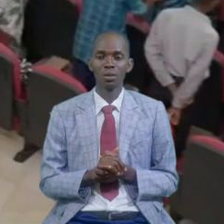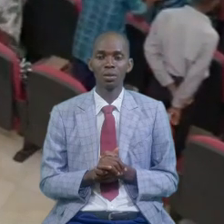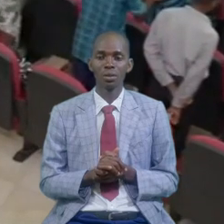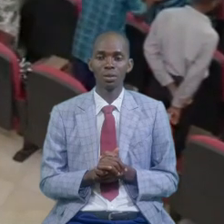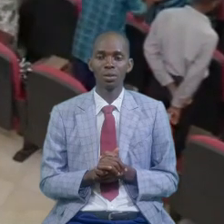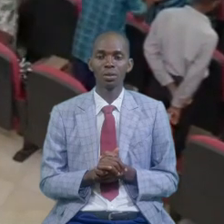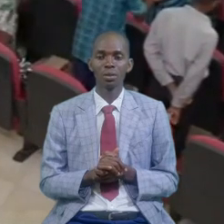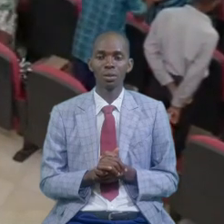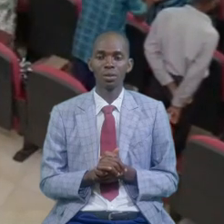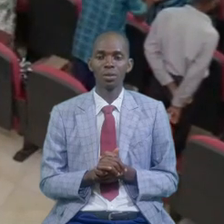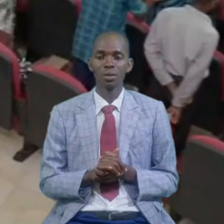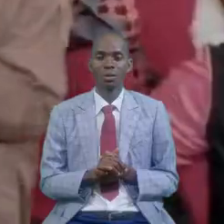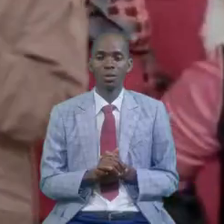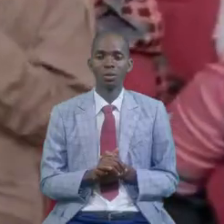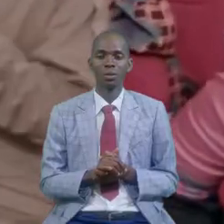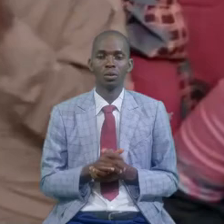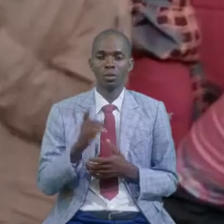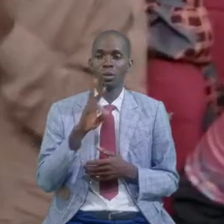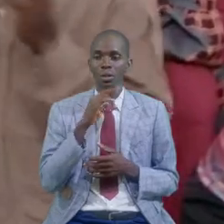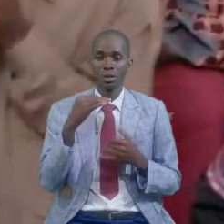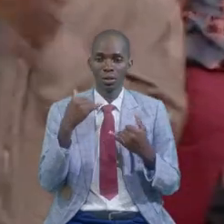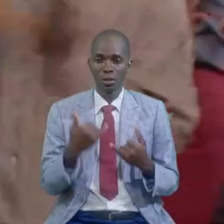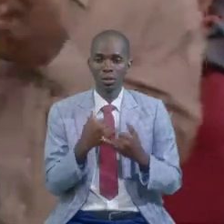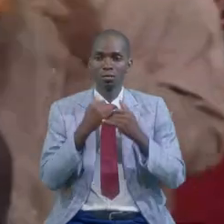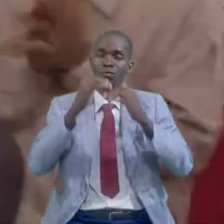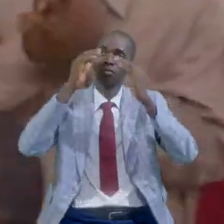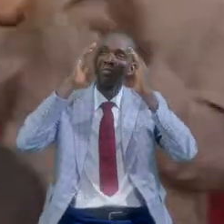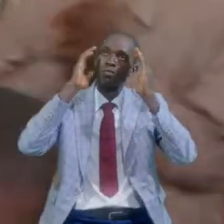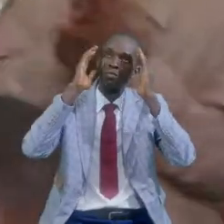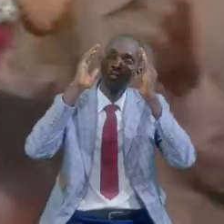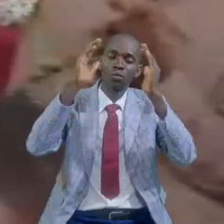You are focused on the present and the future.